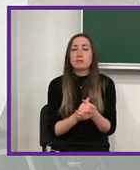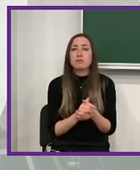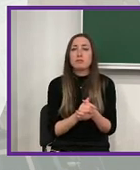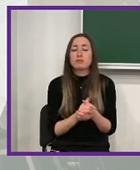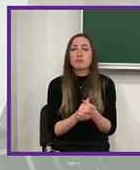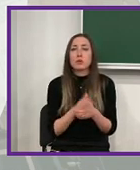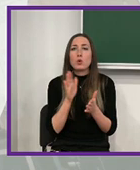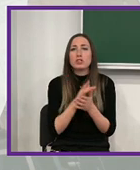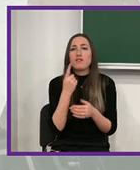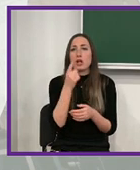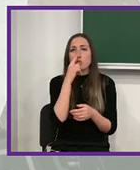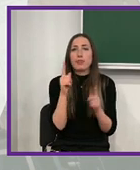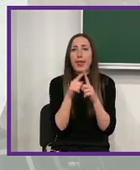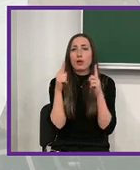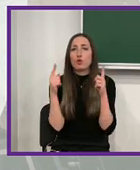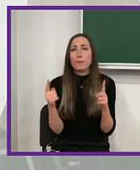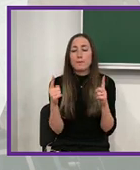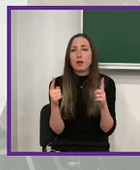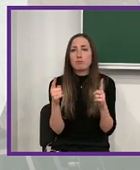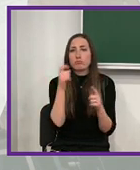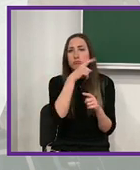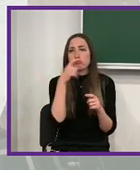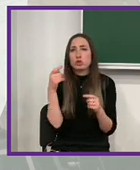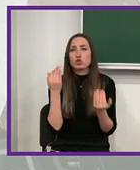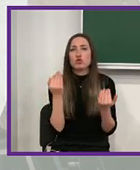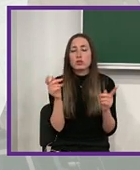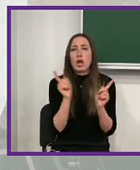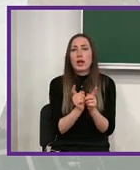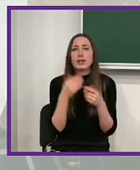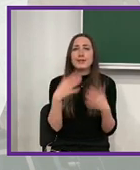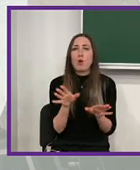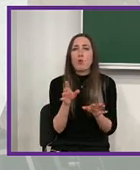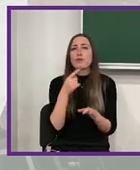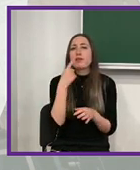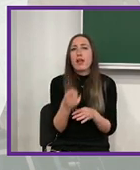that was said a number of times throughout the day today was, like, if done well.